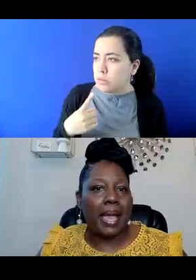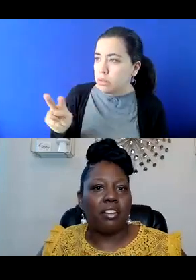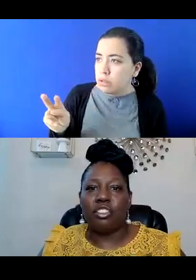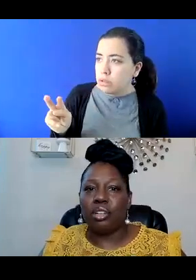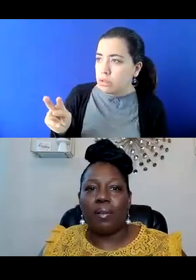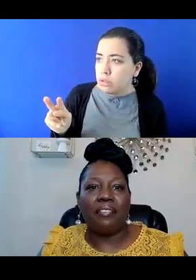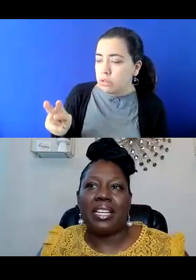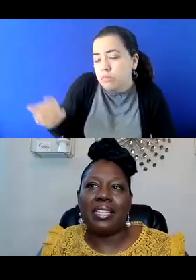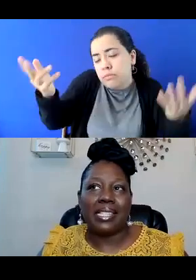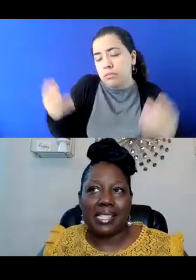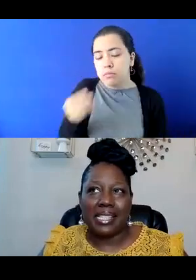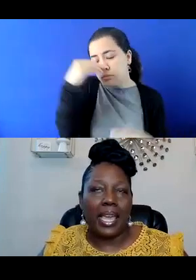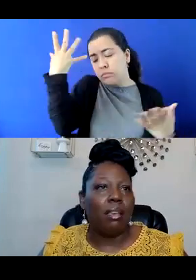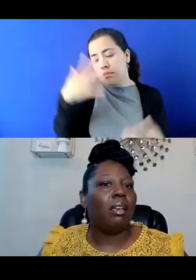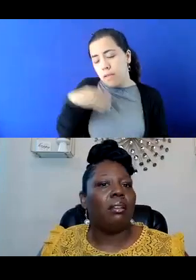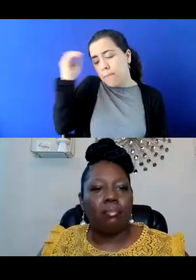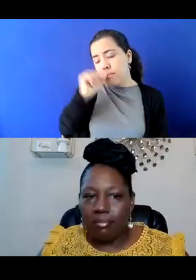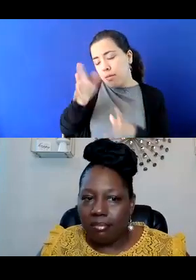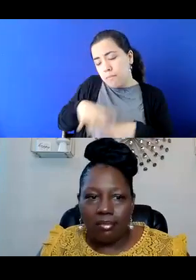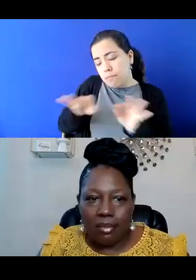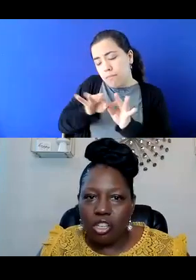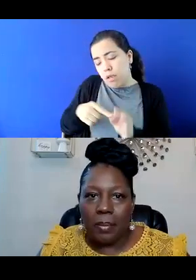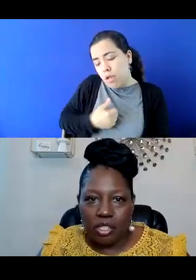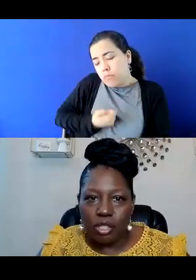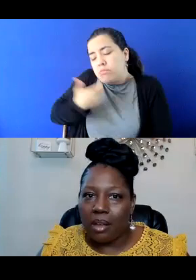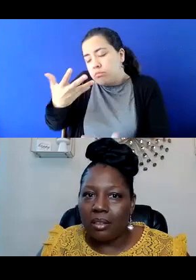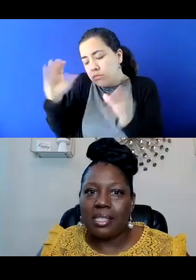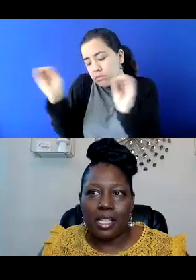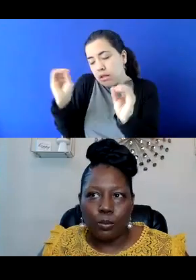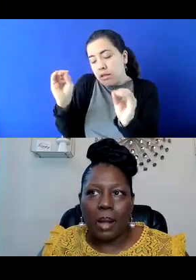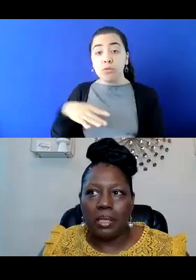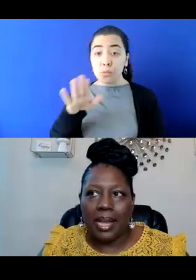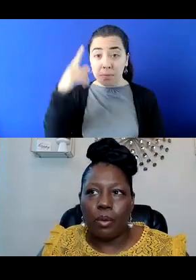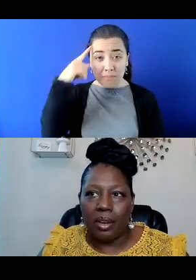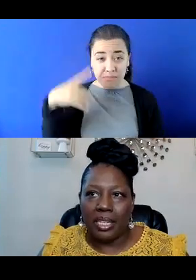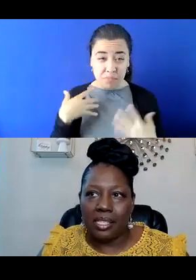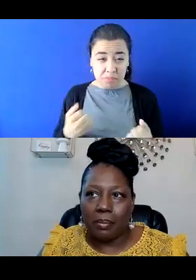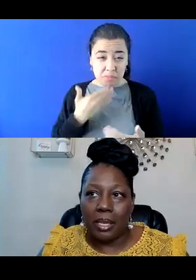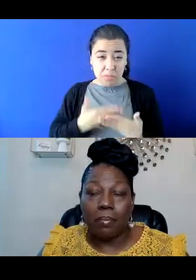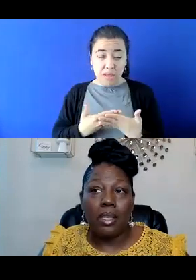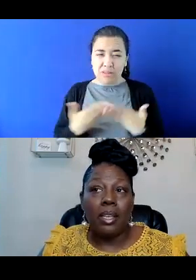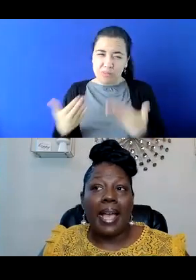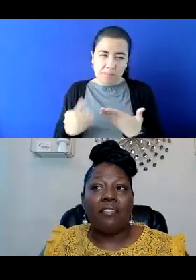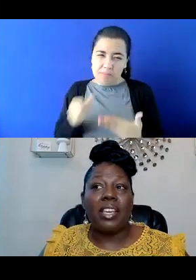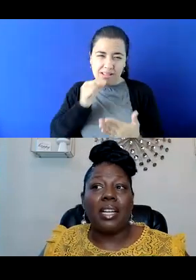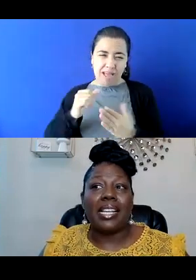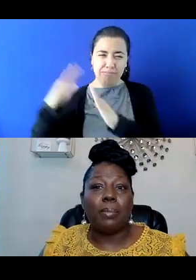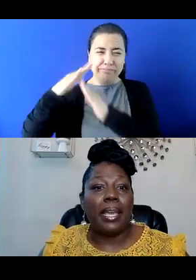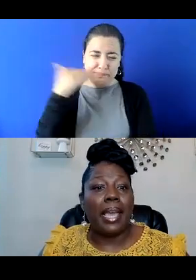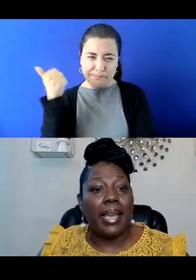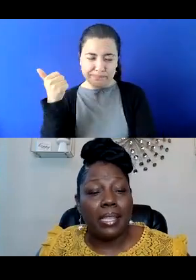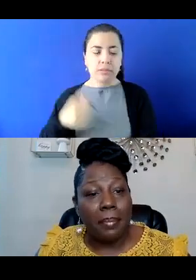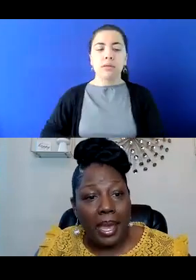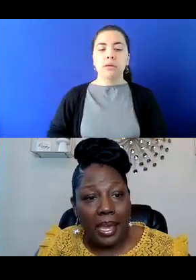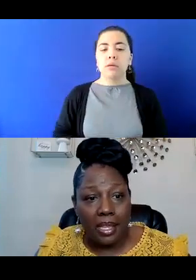doesn't matter. You don't have anything to say. Your mental wellness is probably not where it needs to be. Having